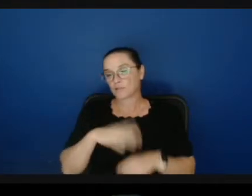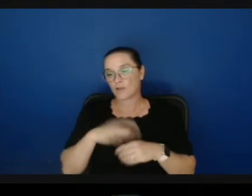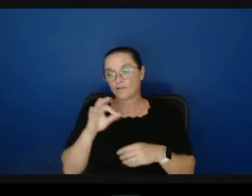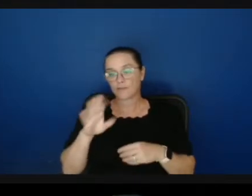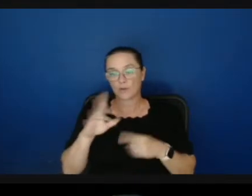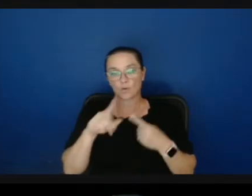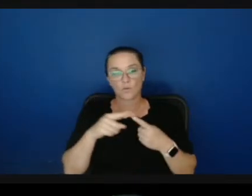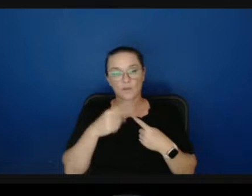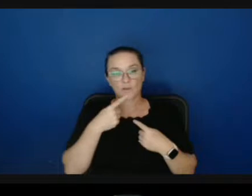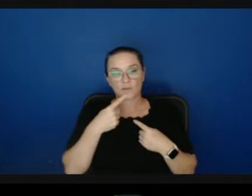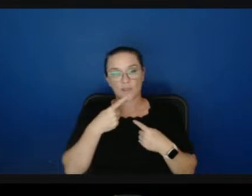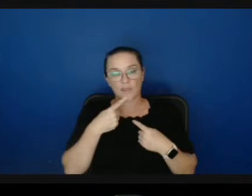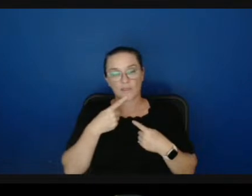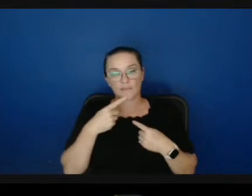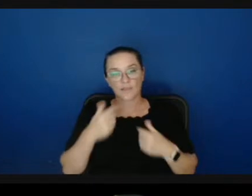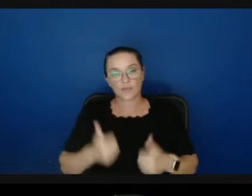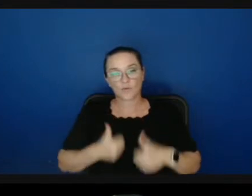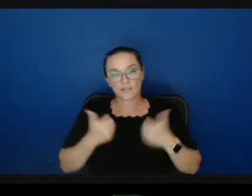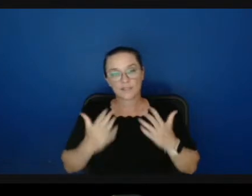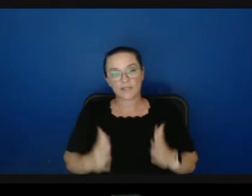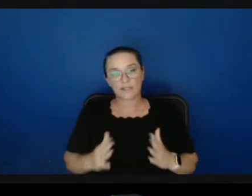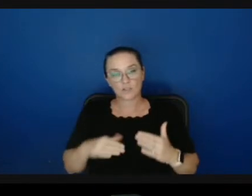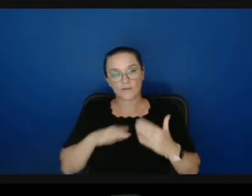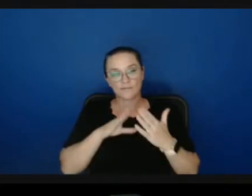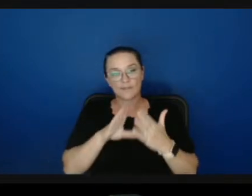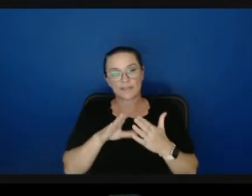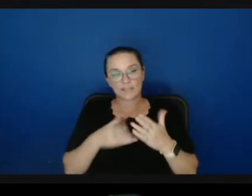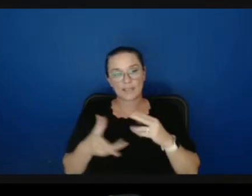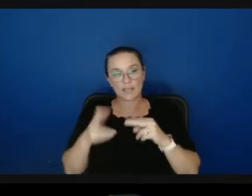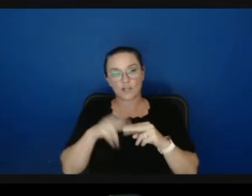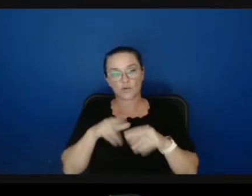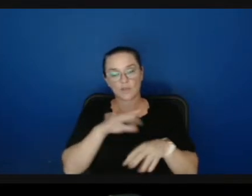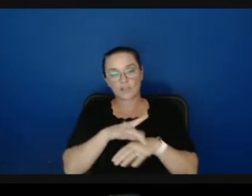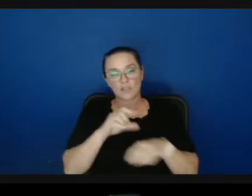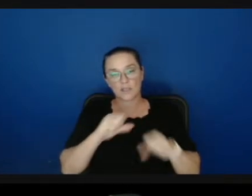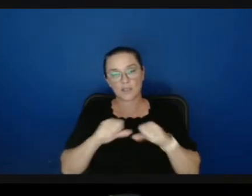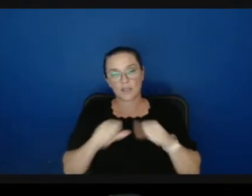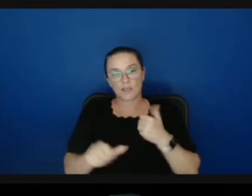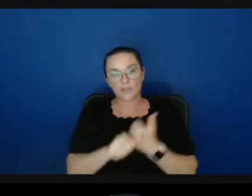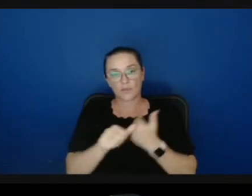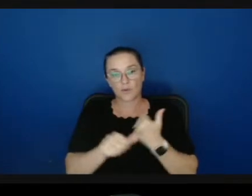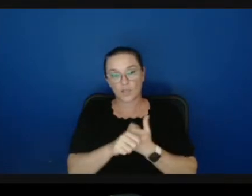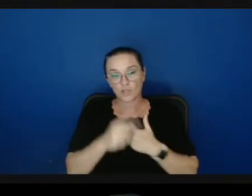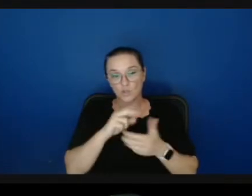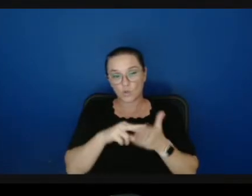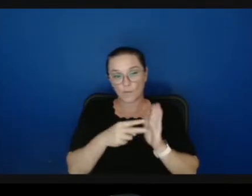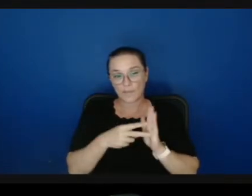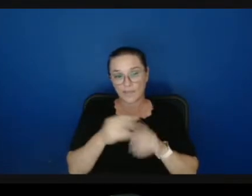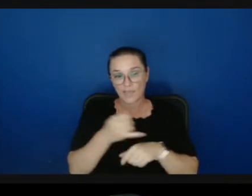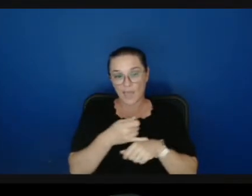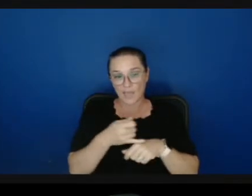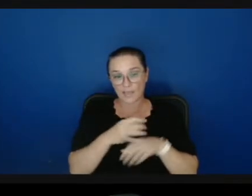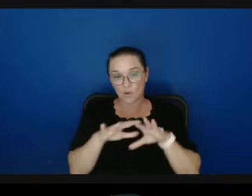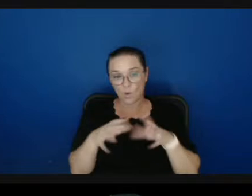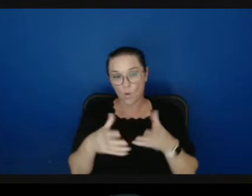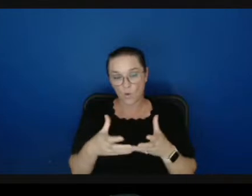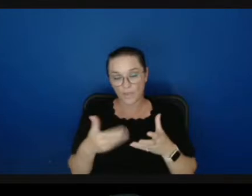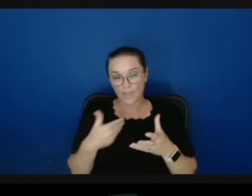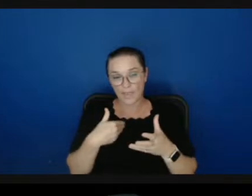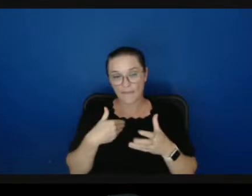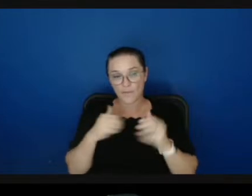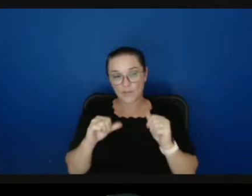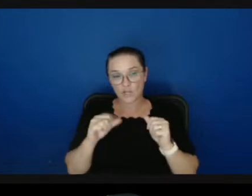above that the residents are facing an increased seismic threat, can you clarify if you mean the island as a whole is facing the potential of a large